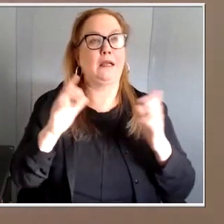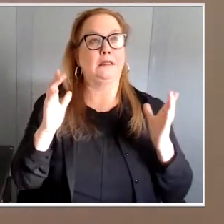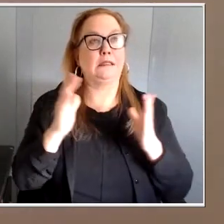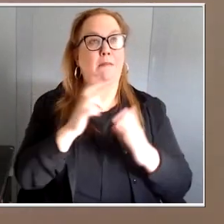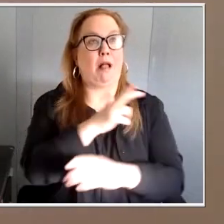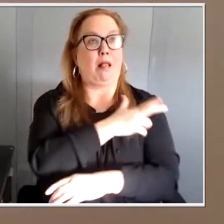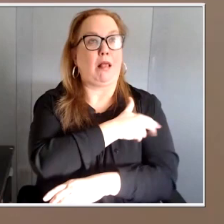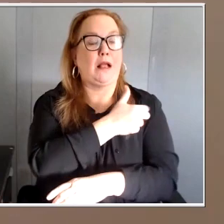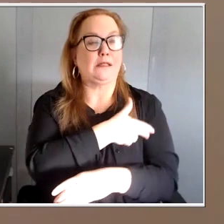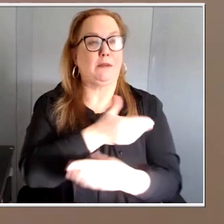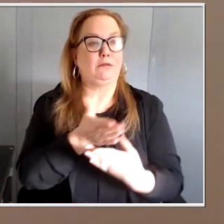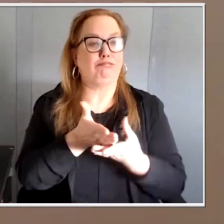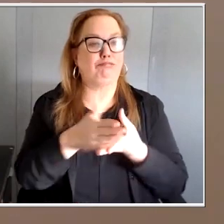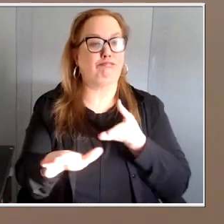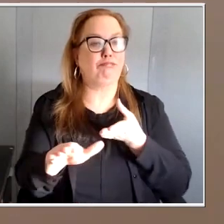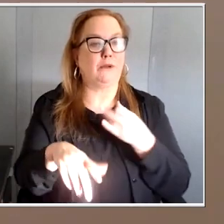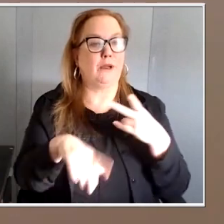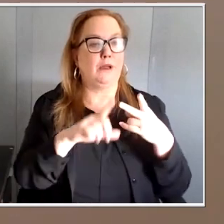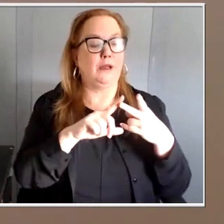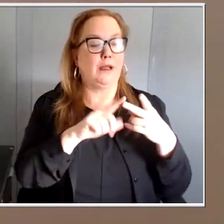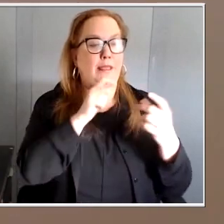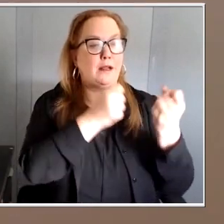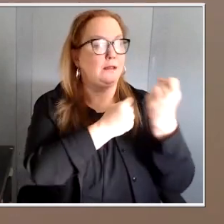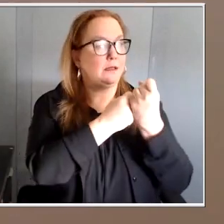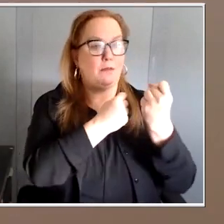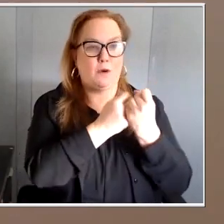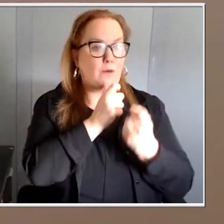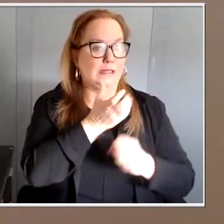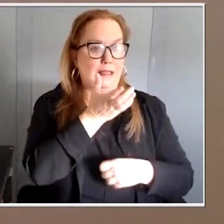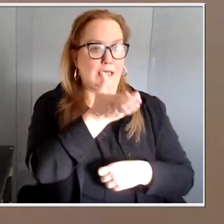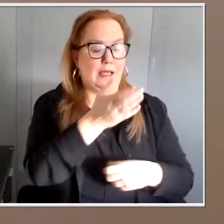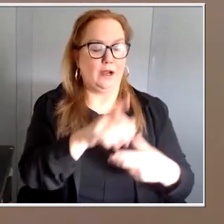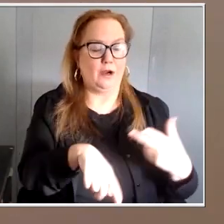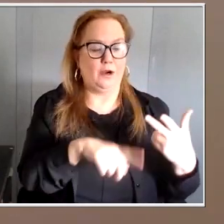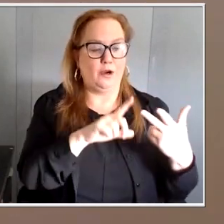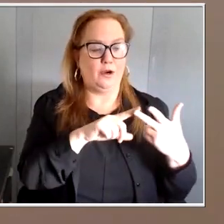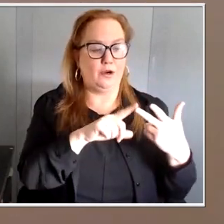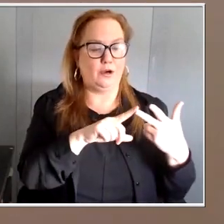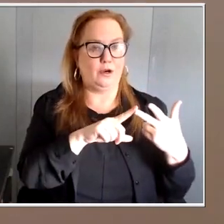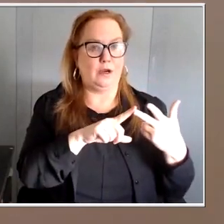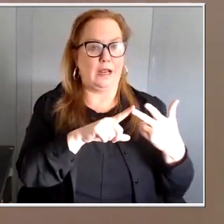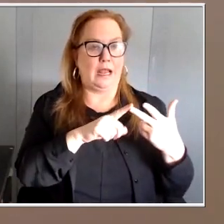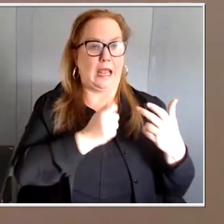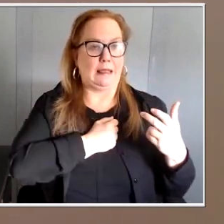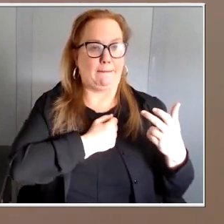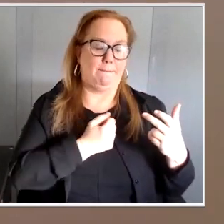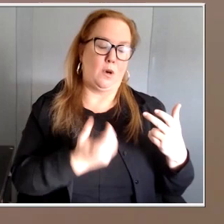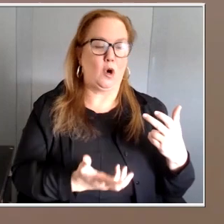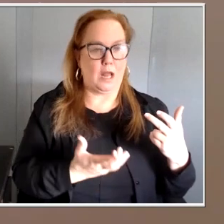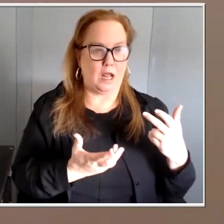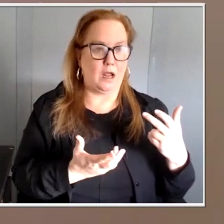out, lack of support, and the burnout and